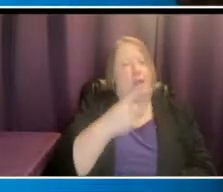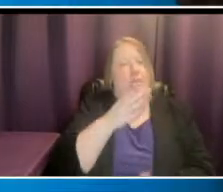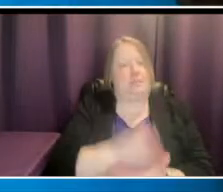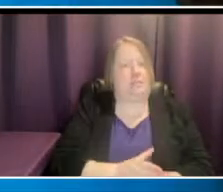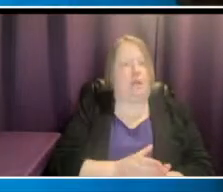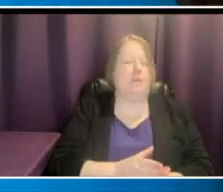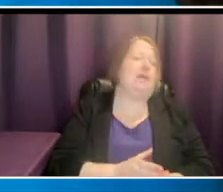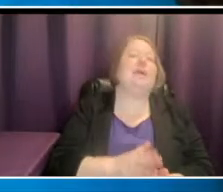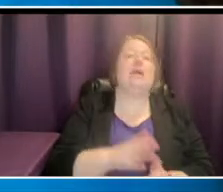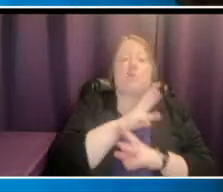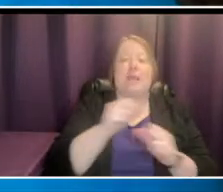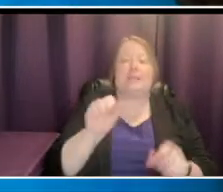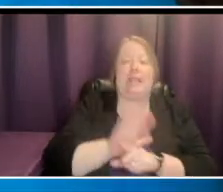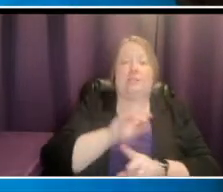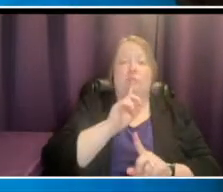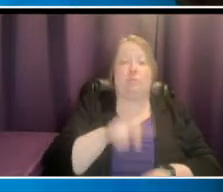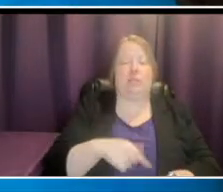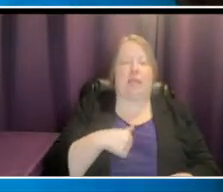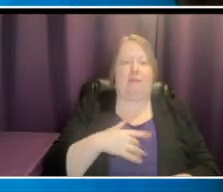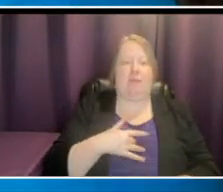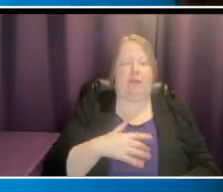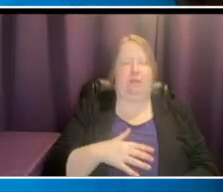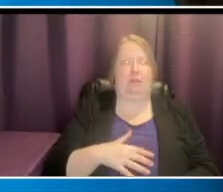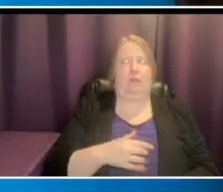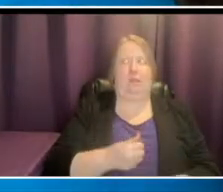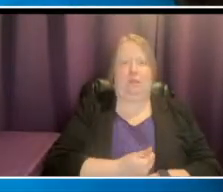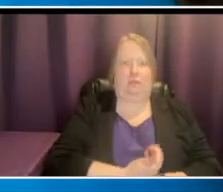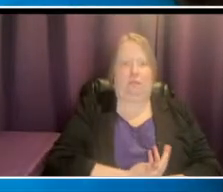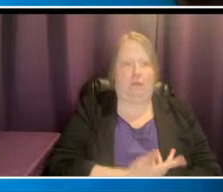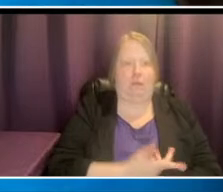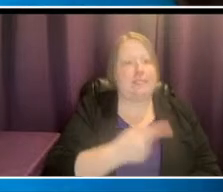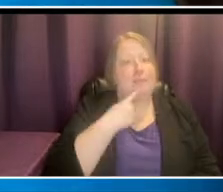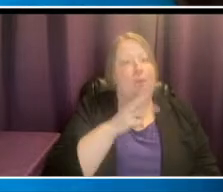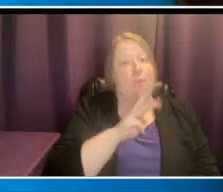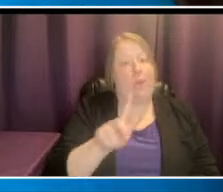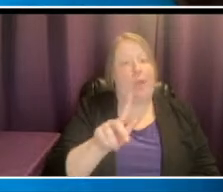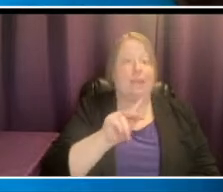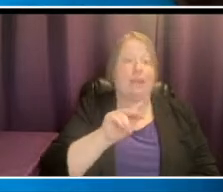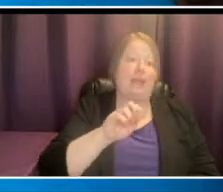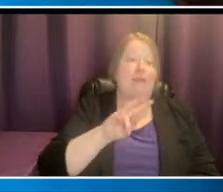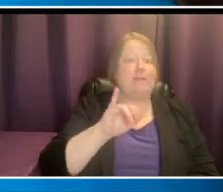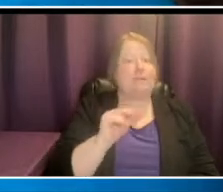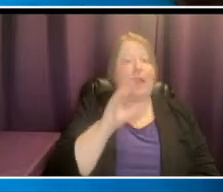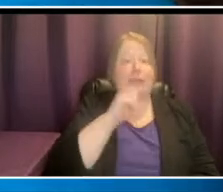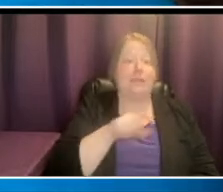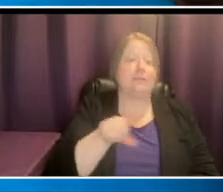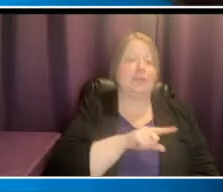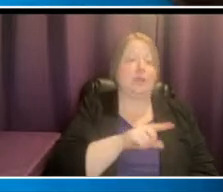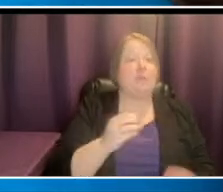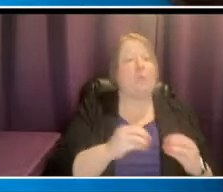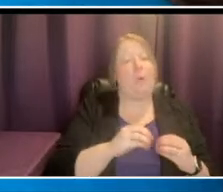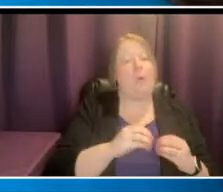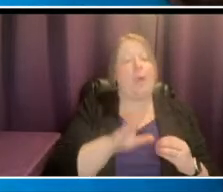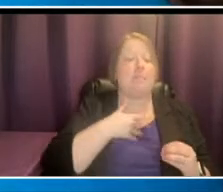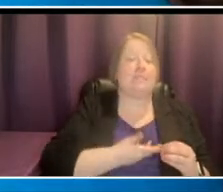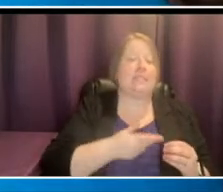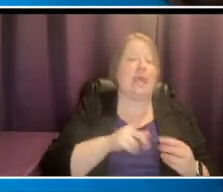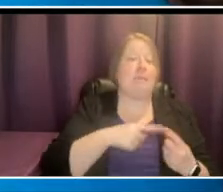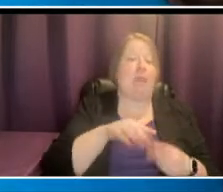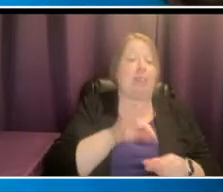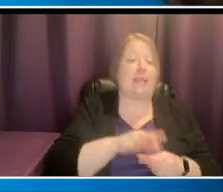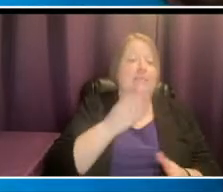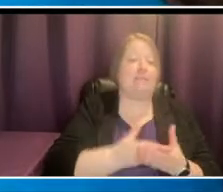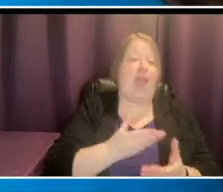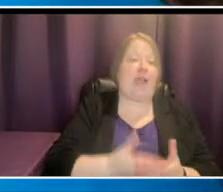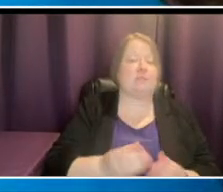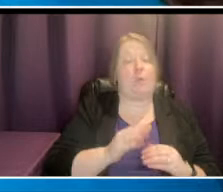chilling. He said, well, Kevin, I guess they're just more upset about the election theft than you are. And that's,